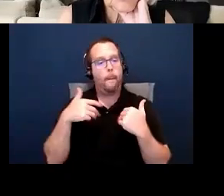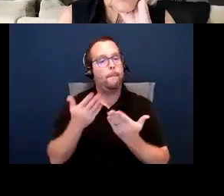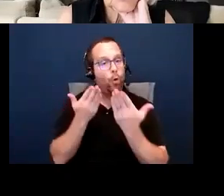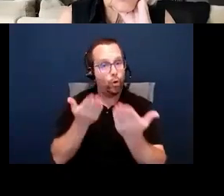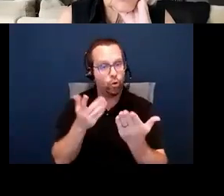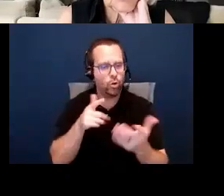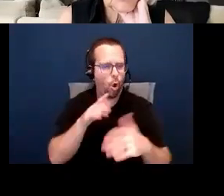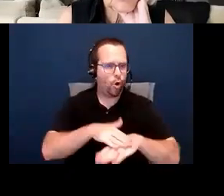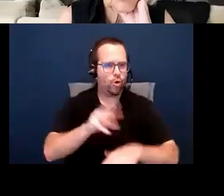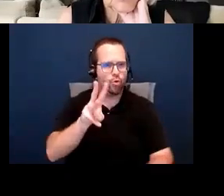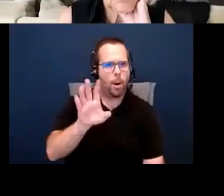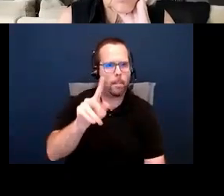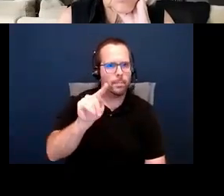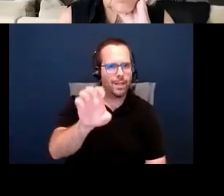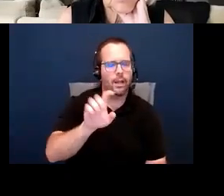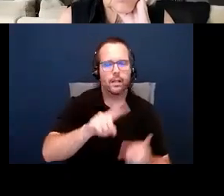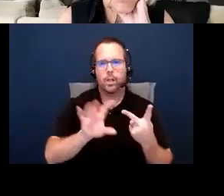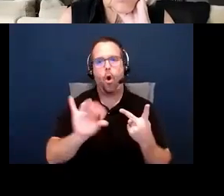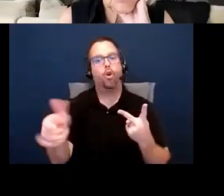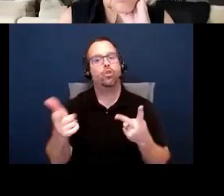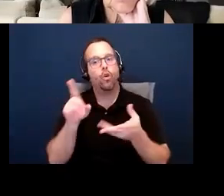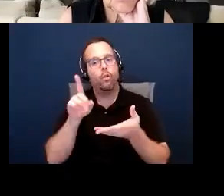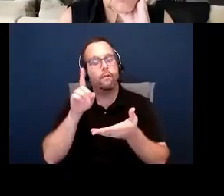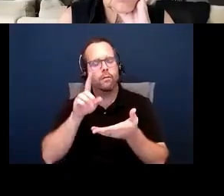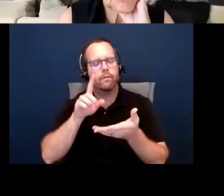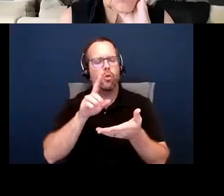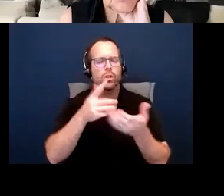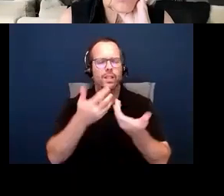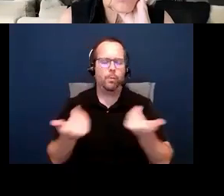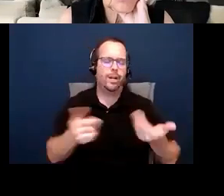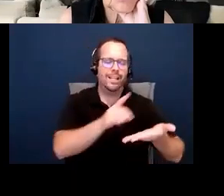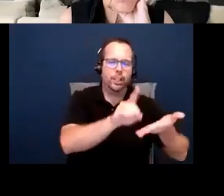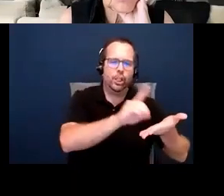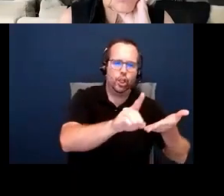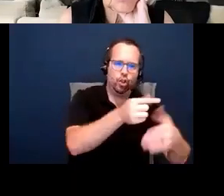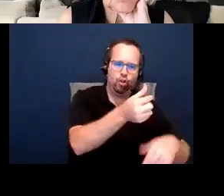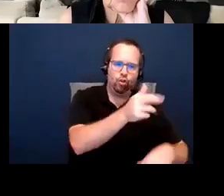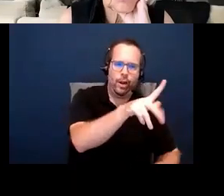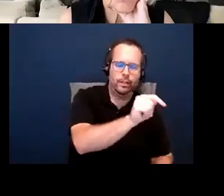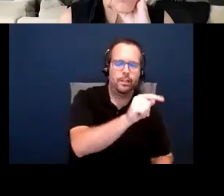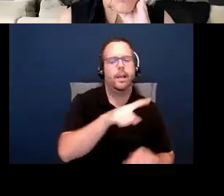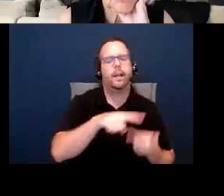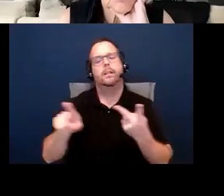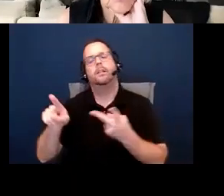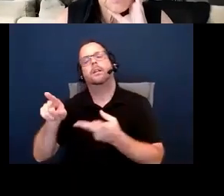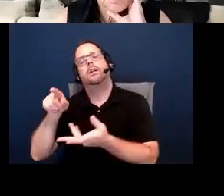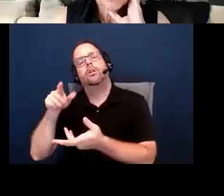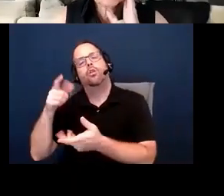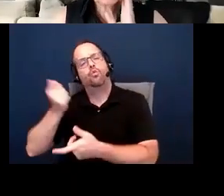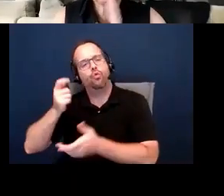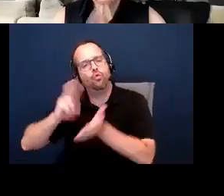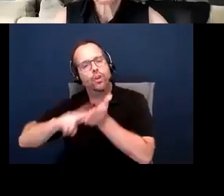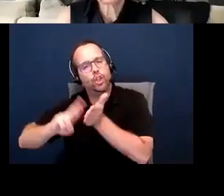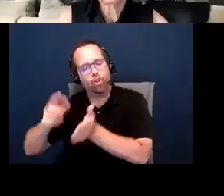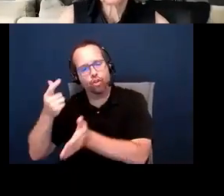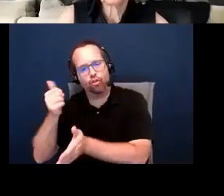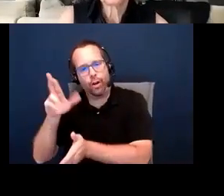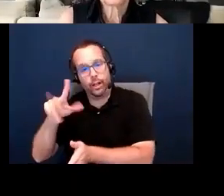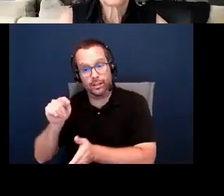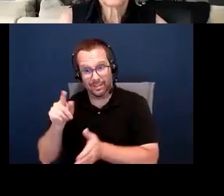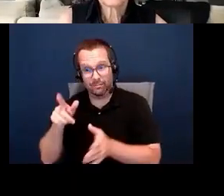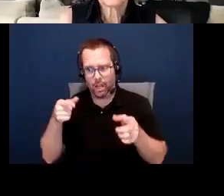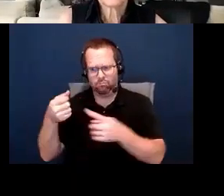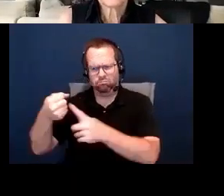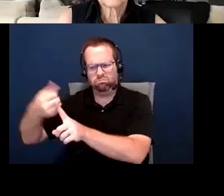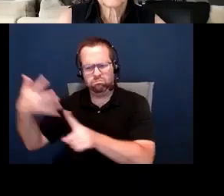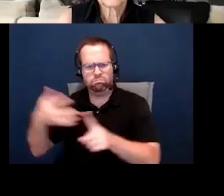dissertation grants and a separate call for the research grants. It clearly describes not only the program, but what goes